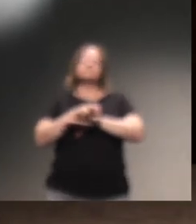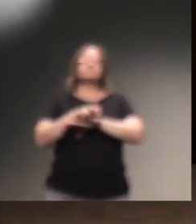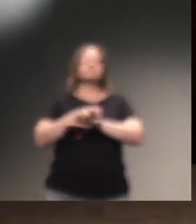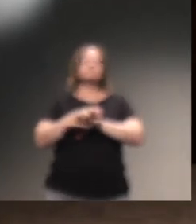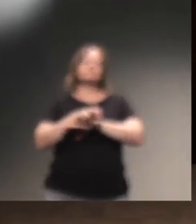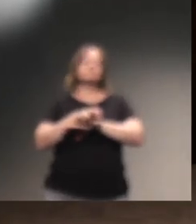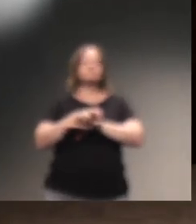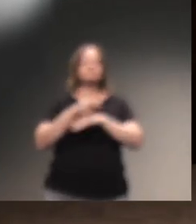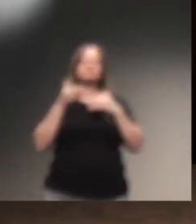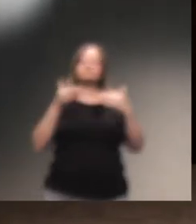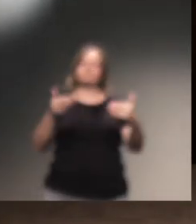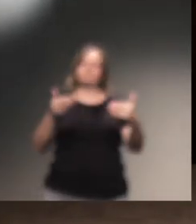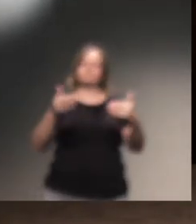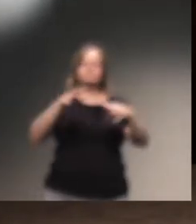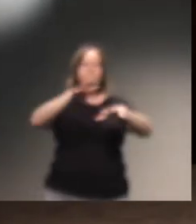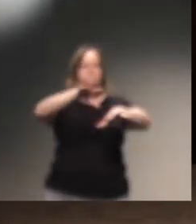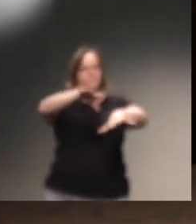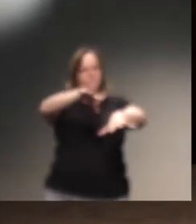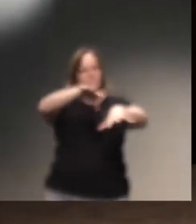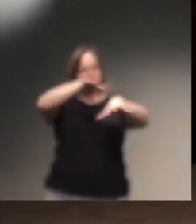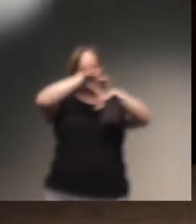breathing in.